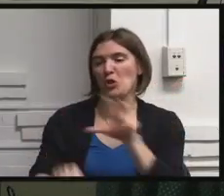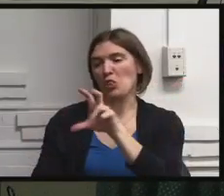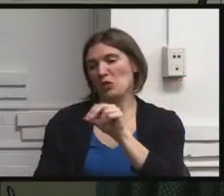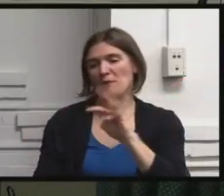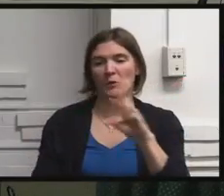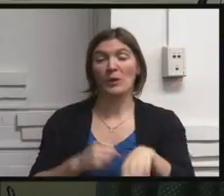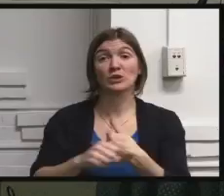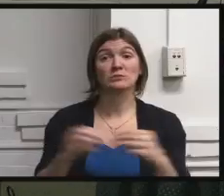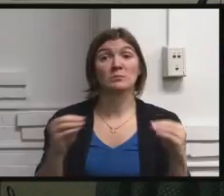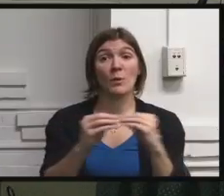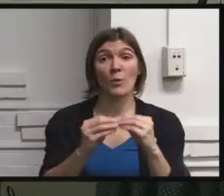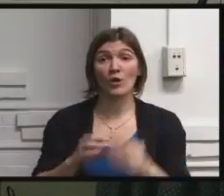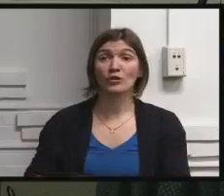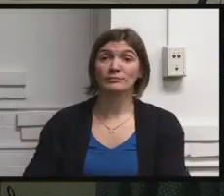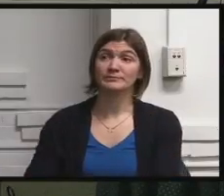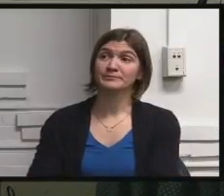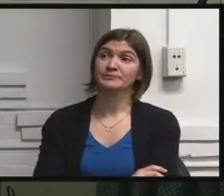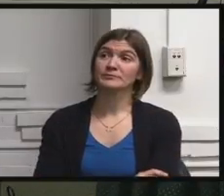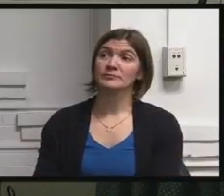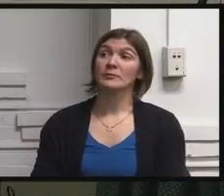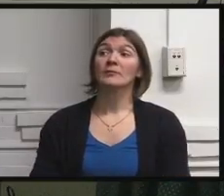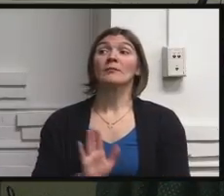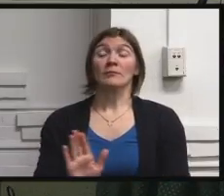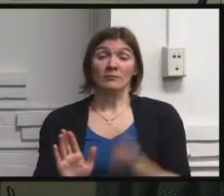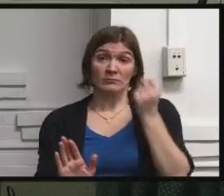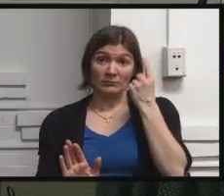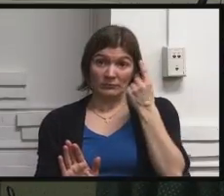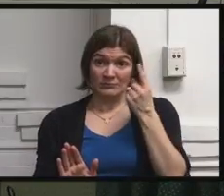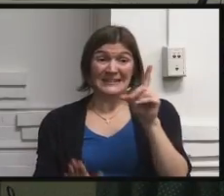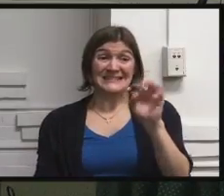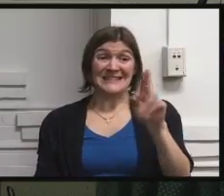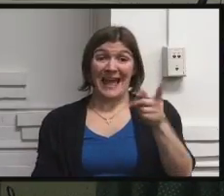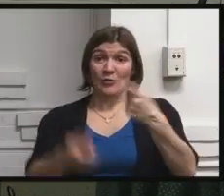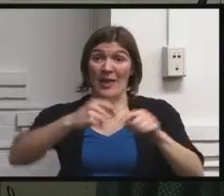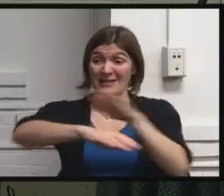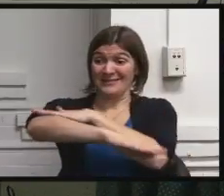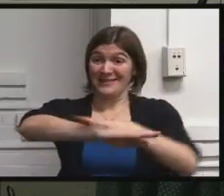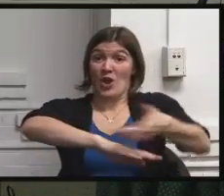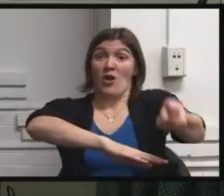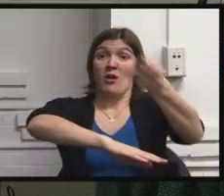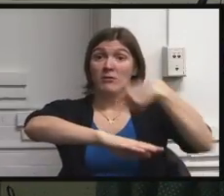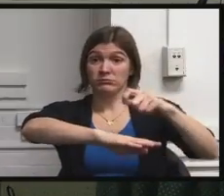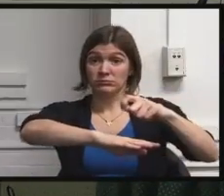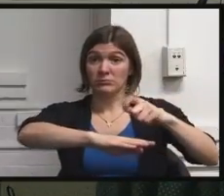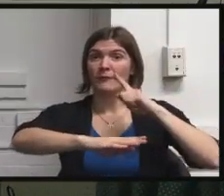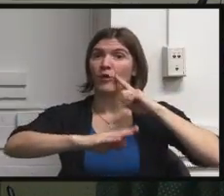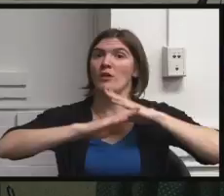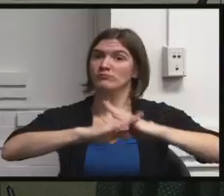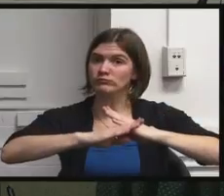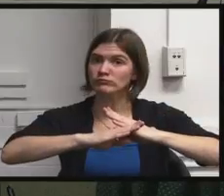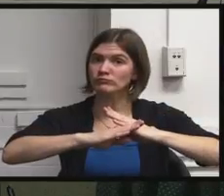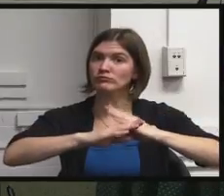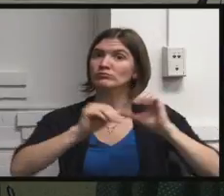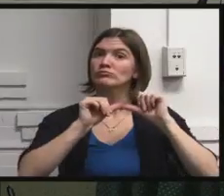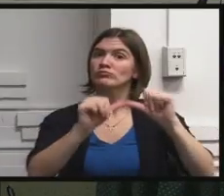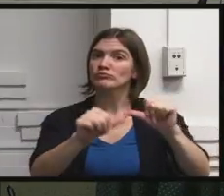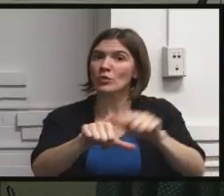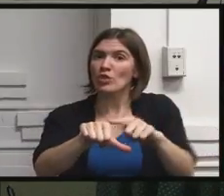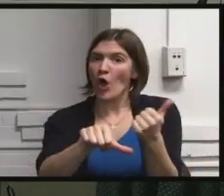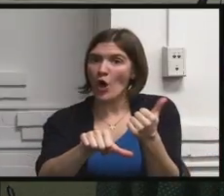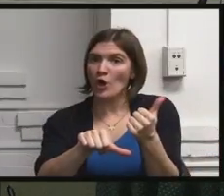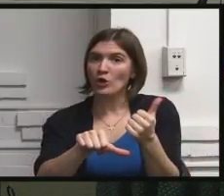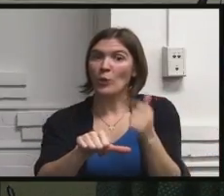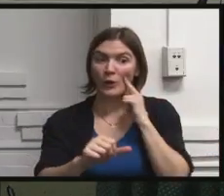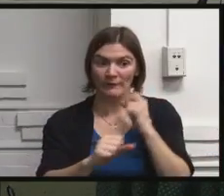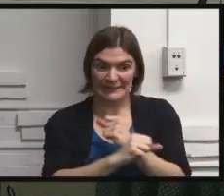years of life in it. So one of the big things about deck replacements is we consider it to be preventative maintenance. And the whole point we're doing preventative